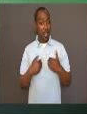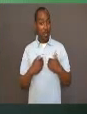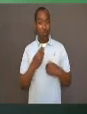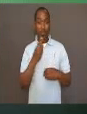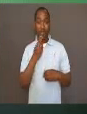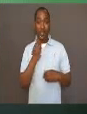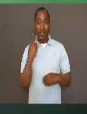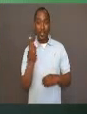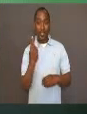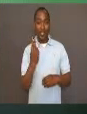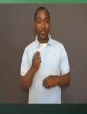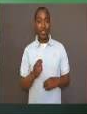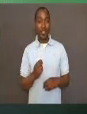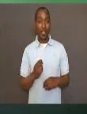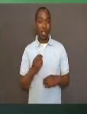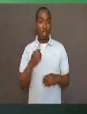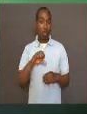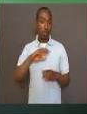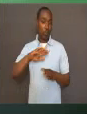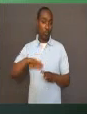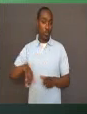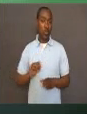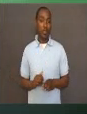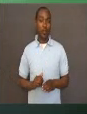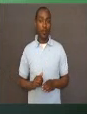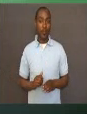grains, leaving alcohol behind.